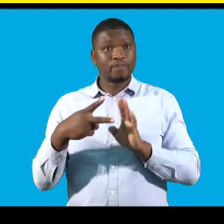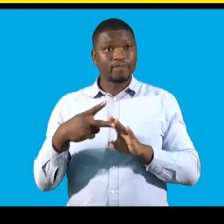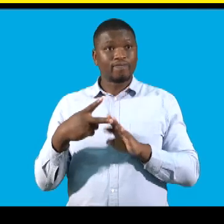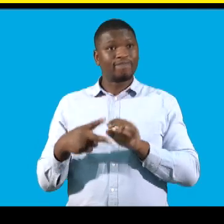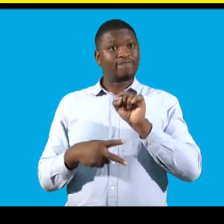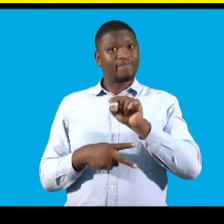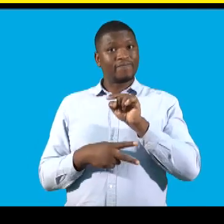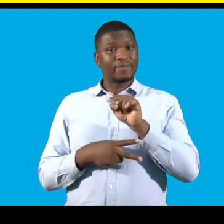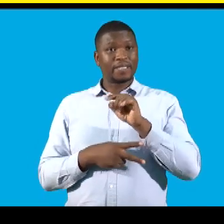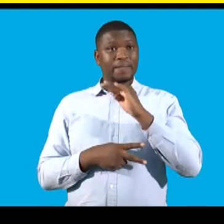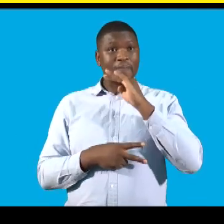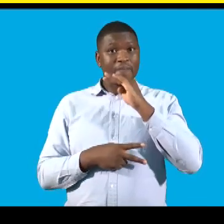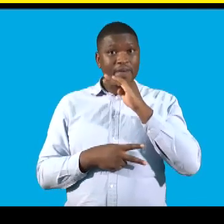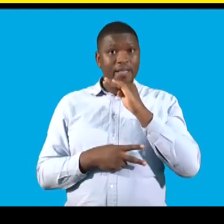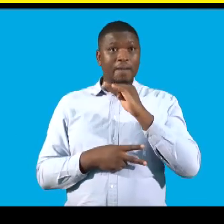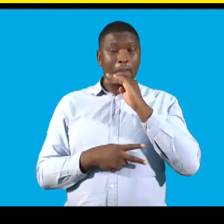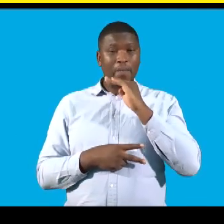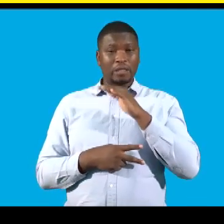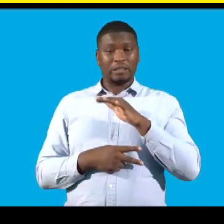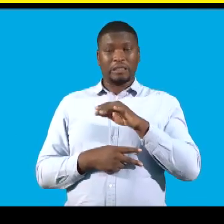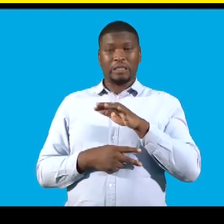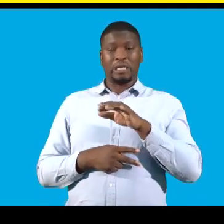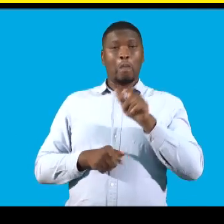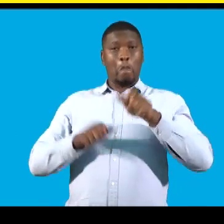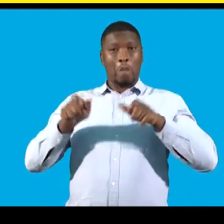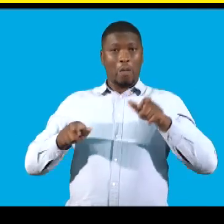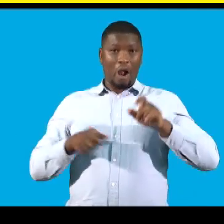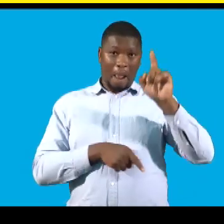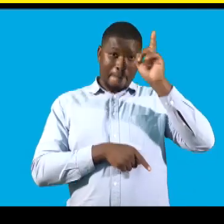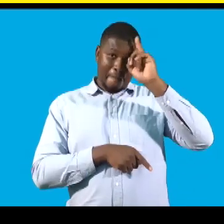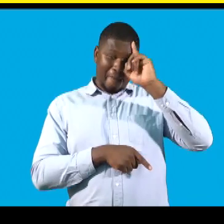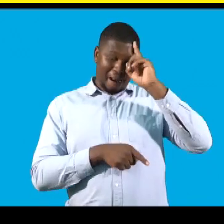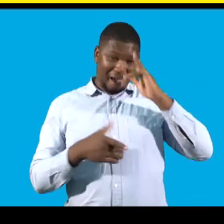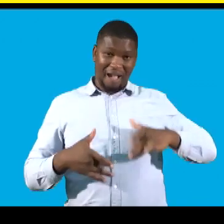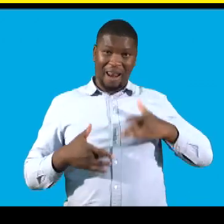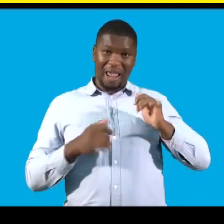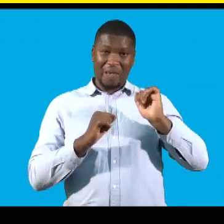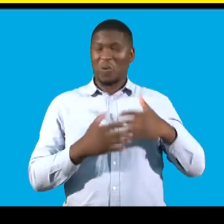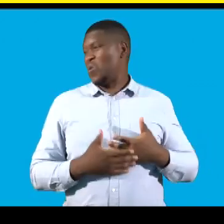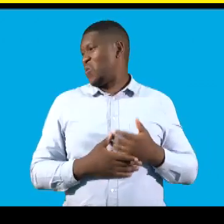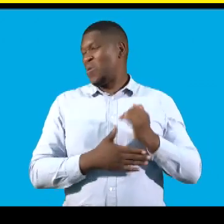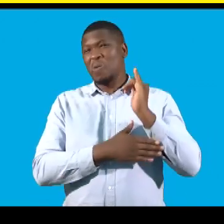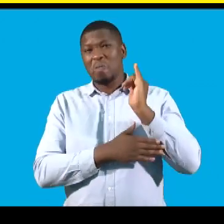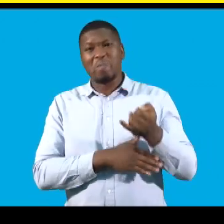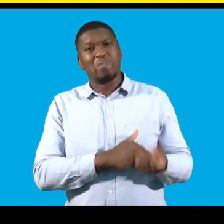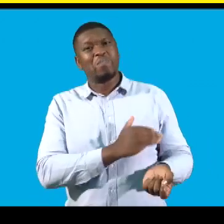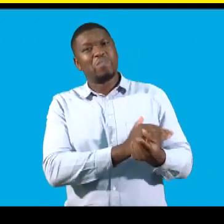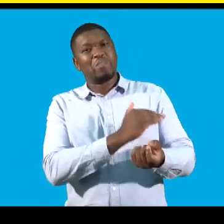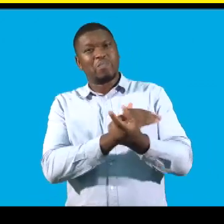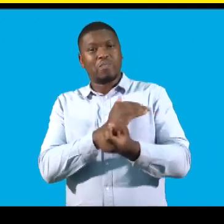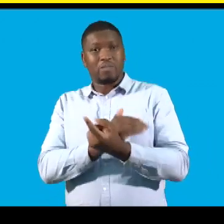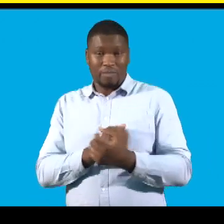Secondly, this implies that the living conditions of people of color were awful and inhumane